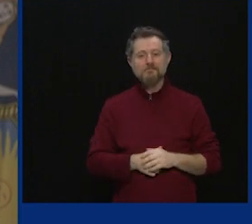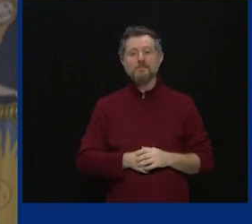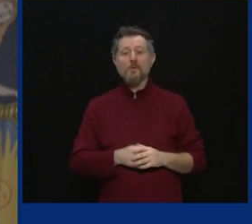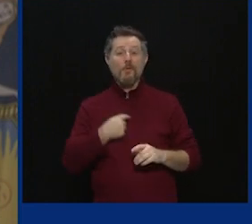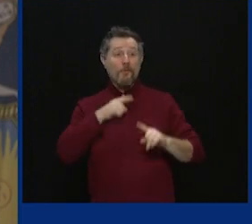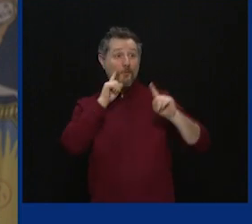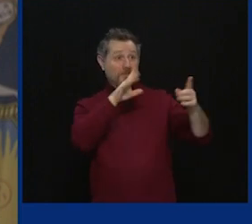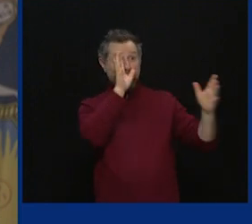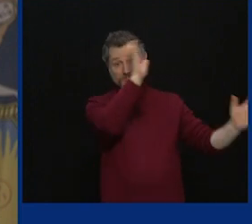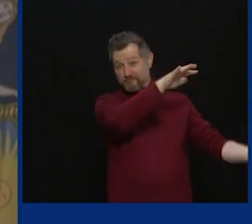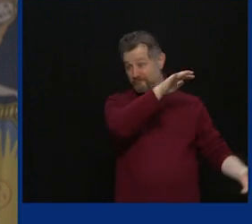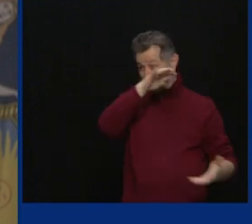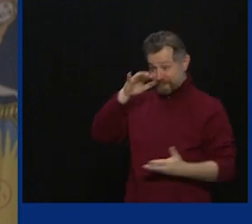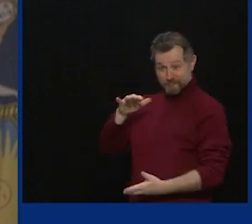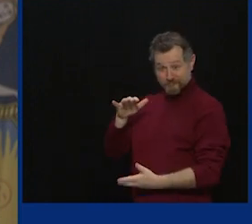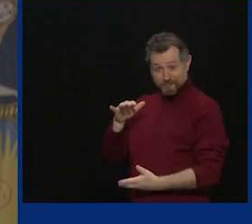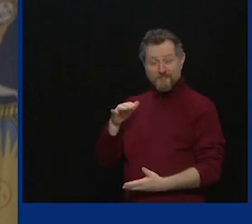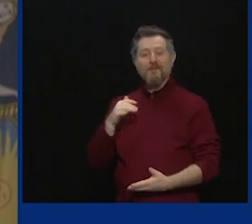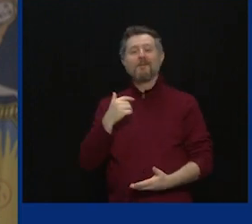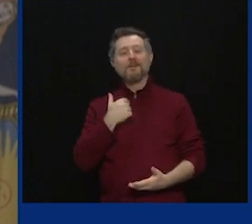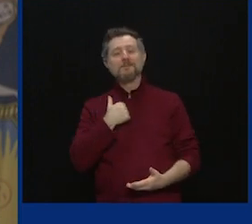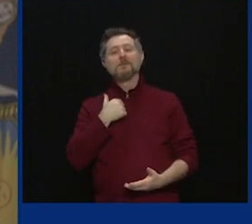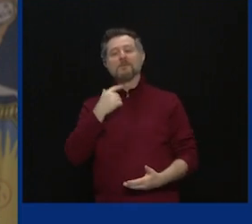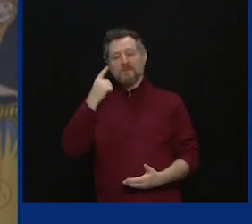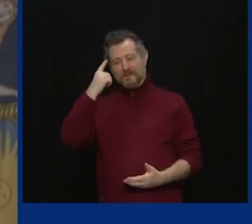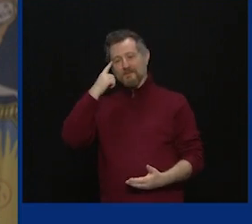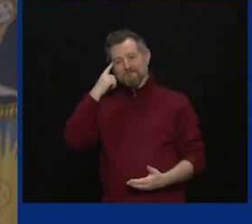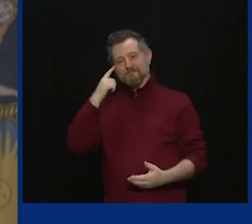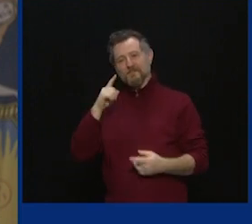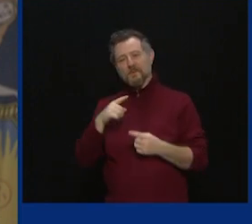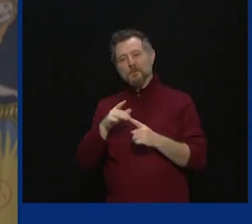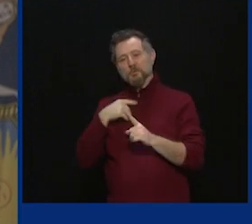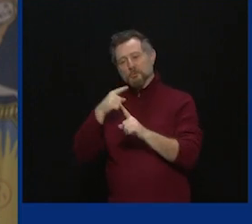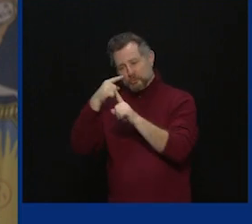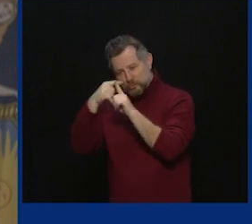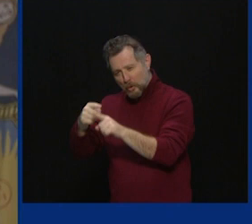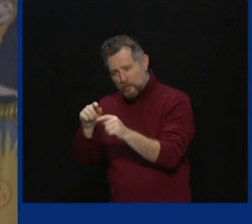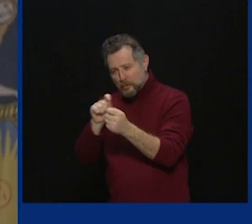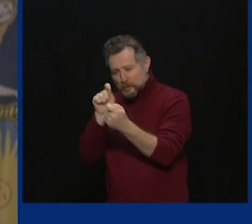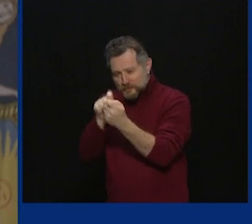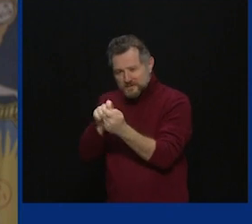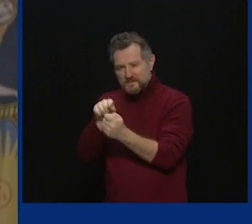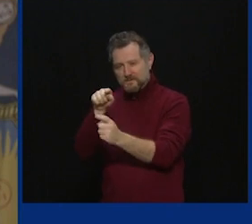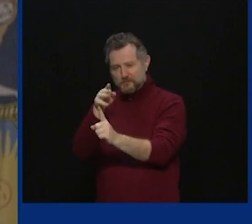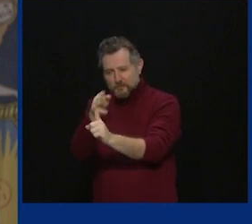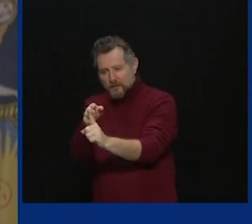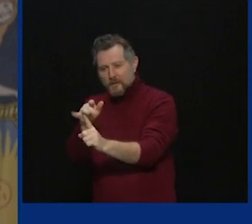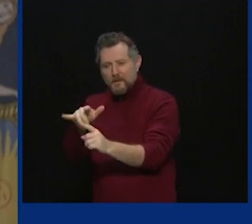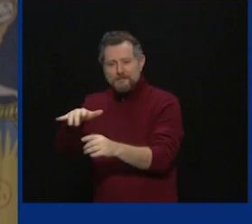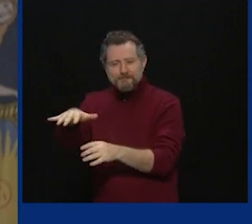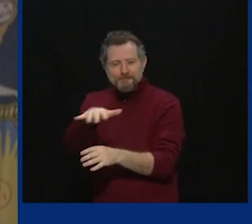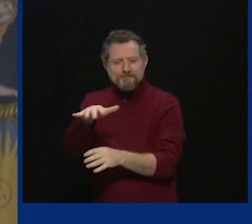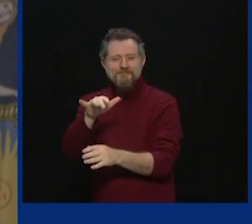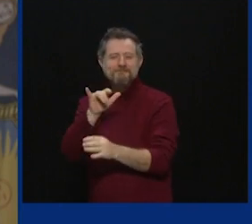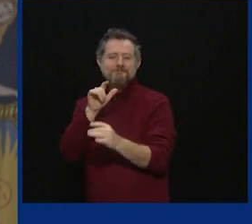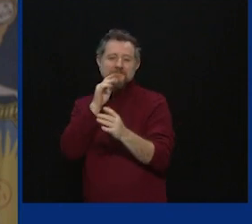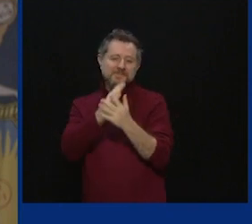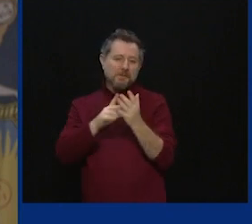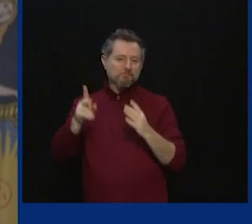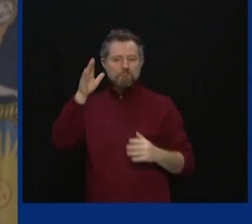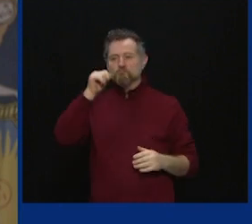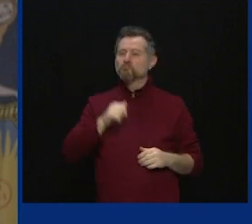believe that targeted approach can also help people. There may be people who will never get vaccinated under any circumstance,